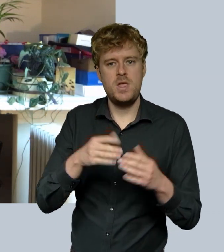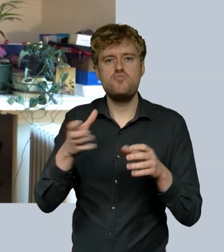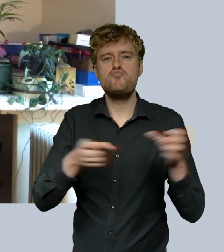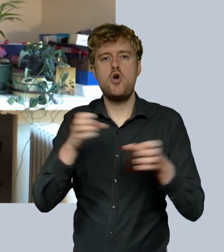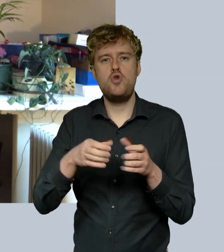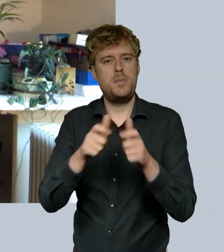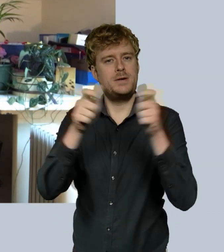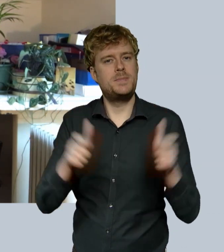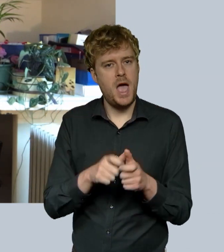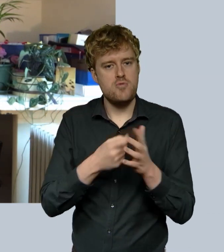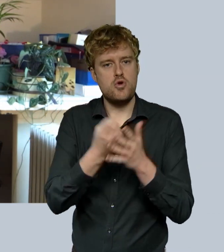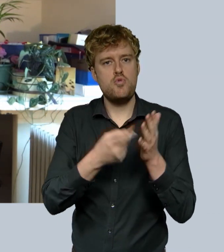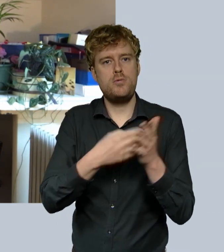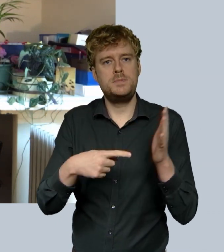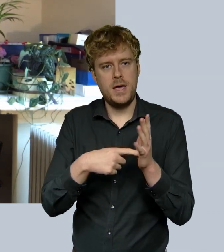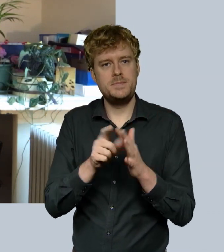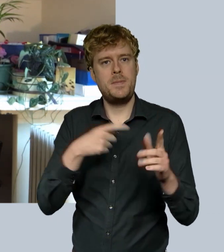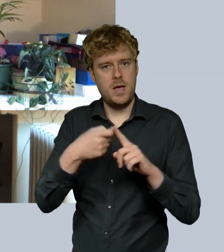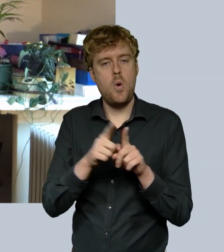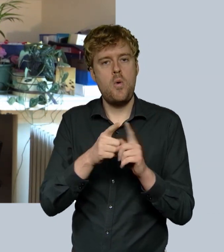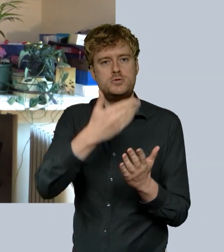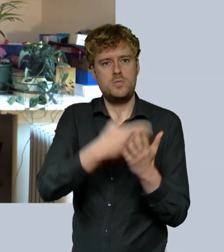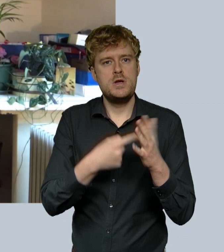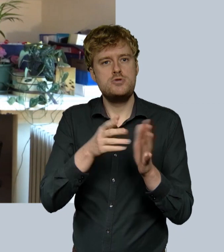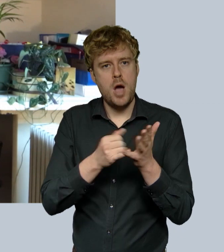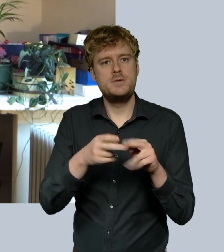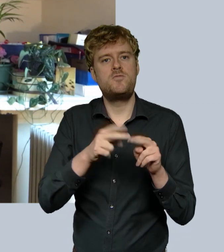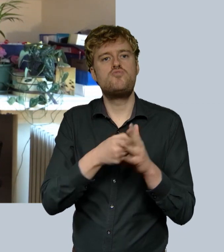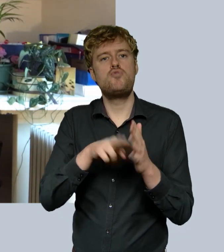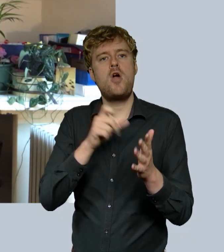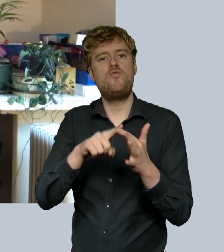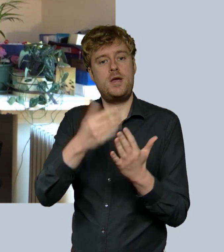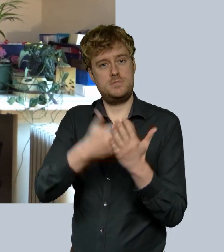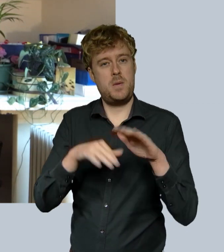Leadership Panel is in the recruitment pack and the Terms of Reference document.